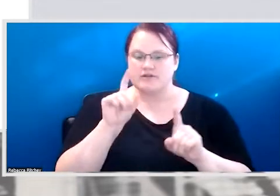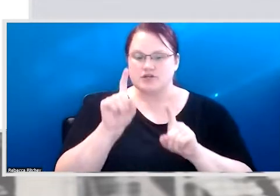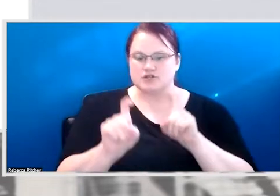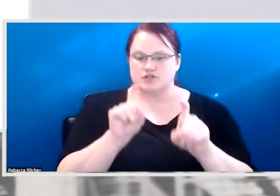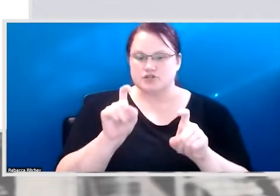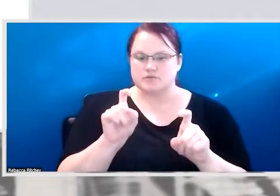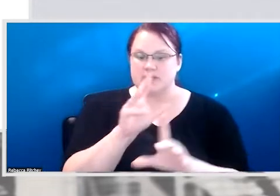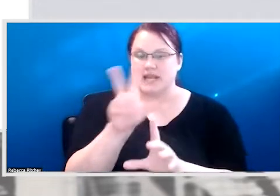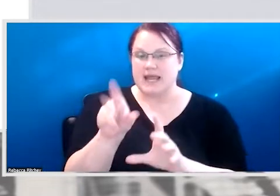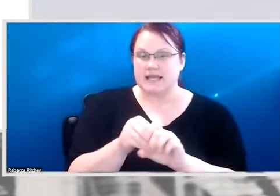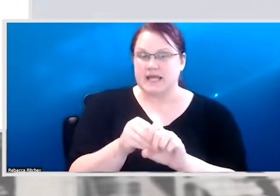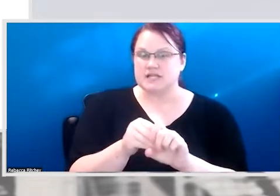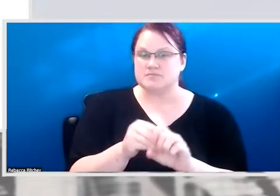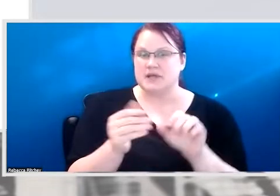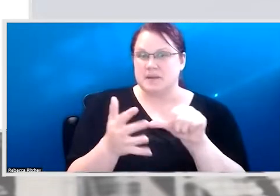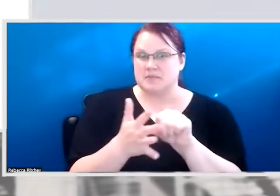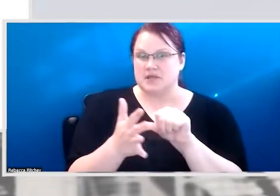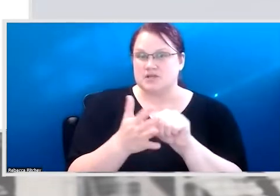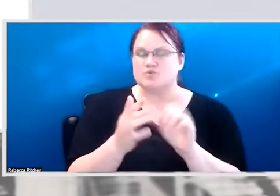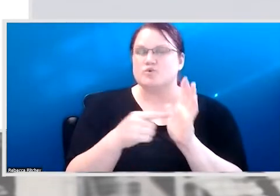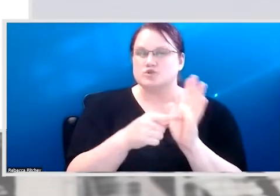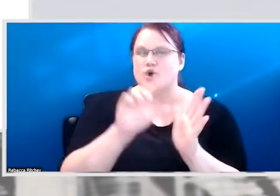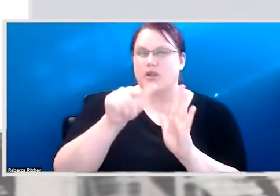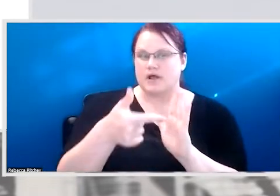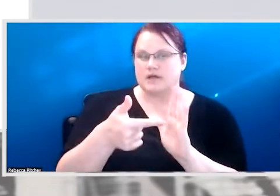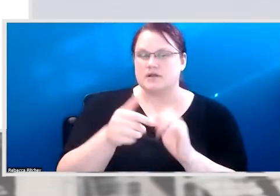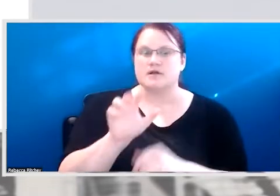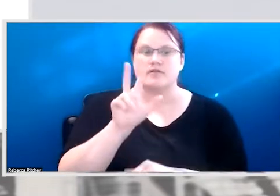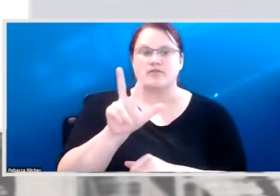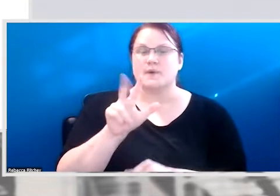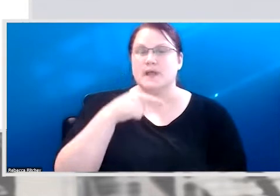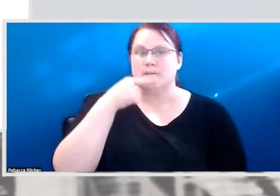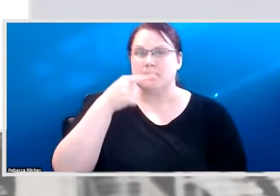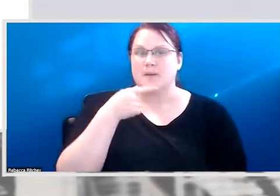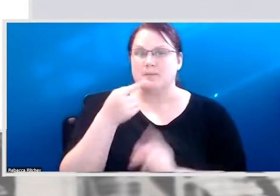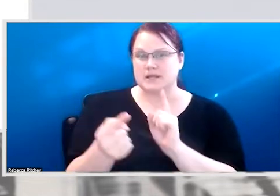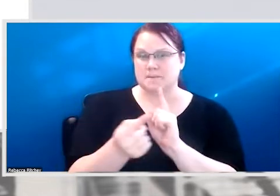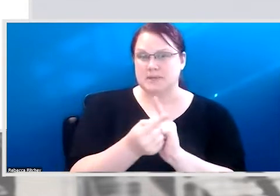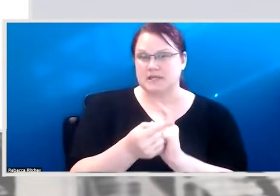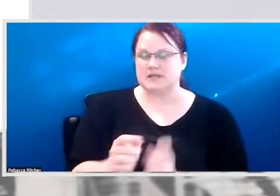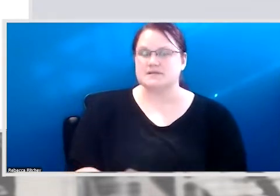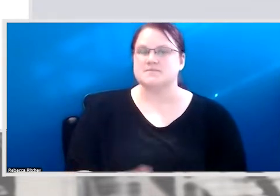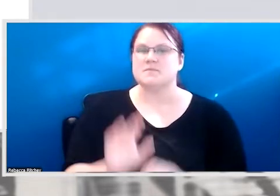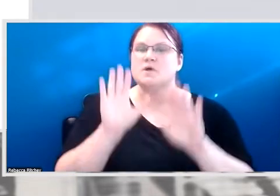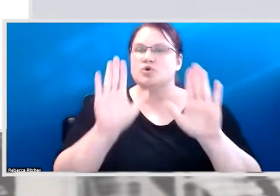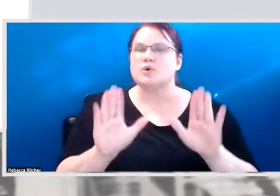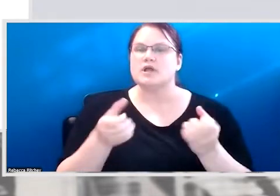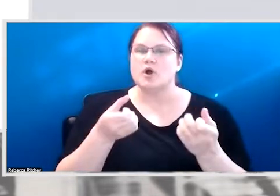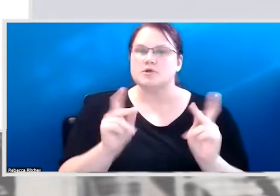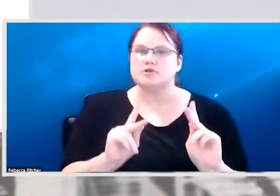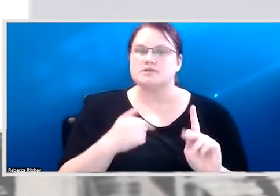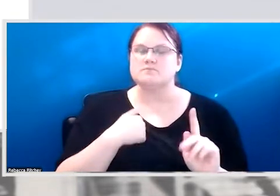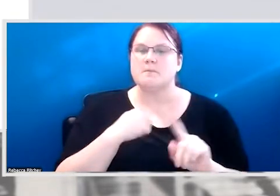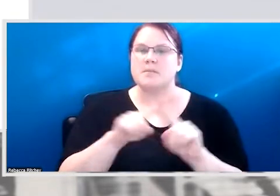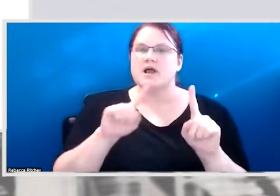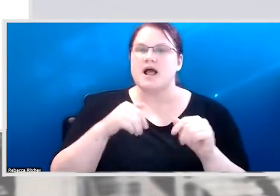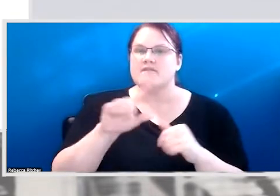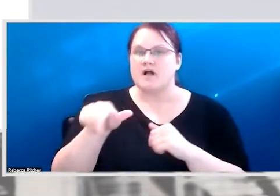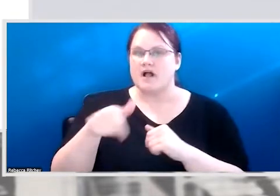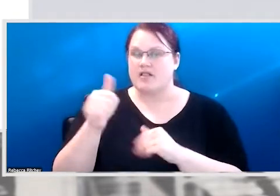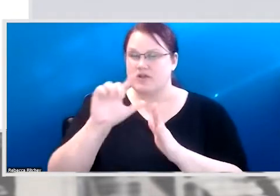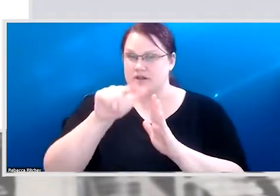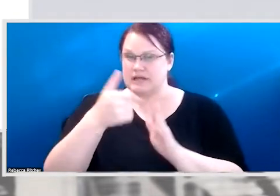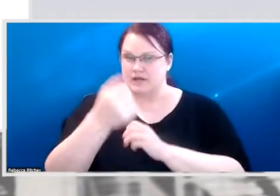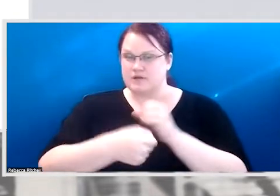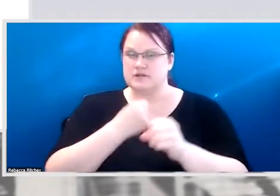page, which we'll explore later in the meeting. And we have these 3 public meetings. So they're great opportunities, but we'll have other opportunities later in the year that we'll talk